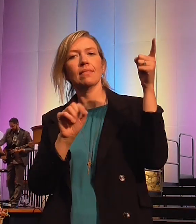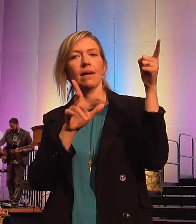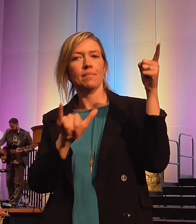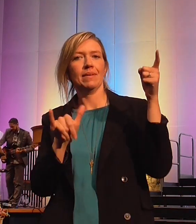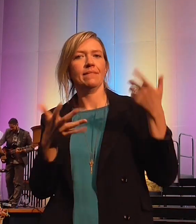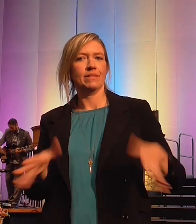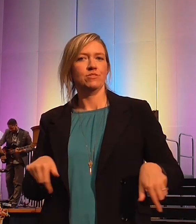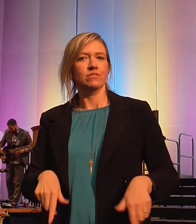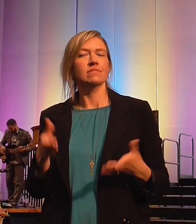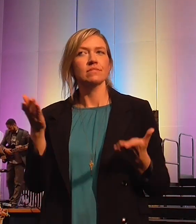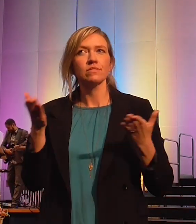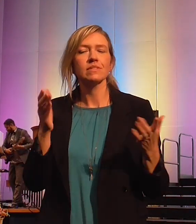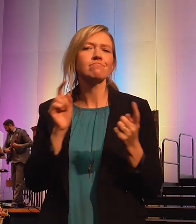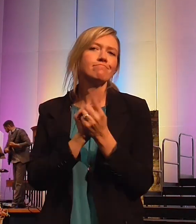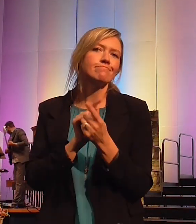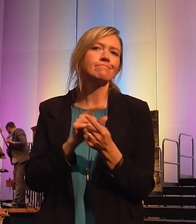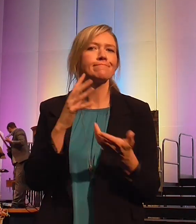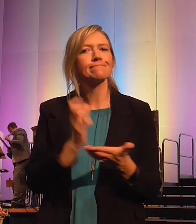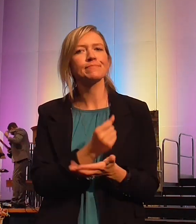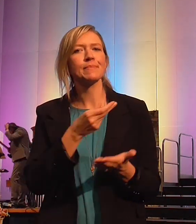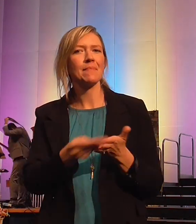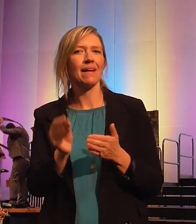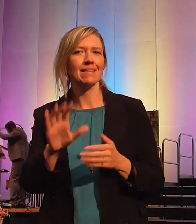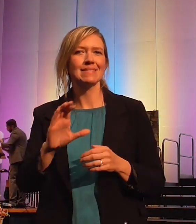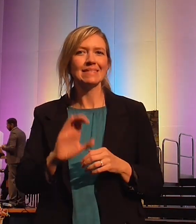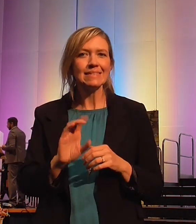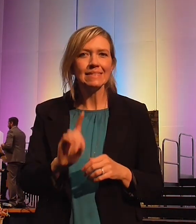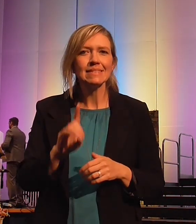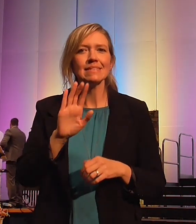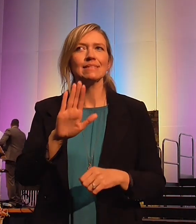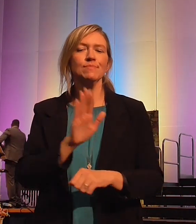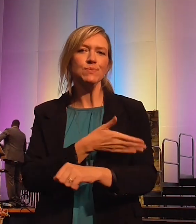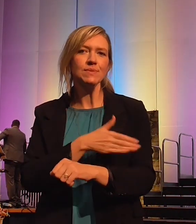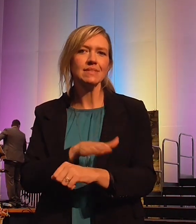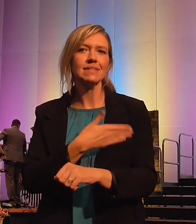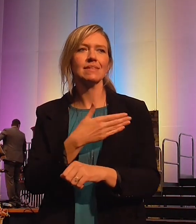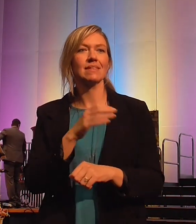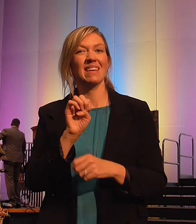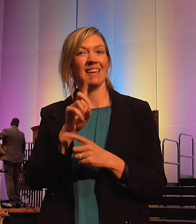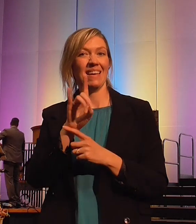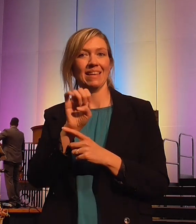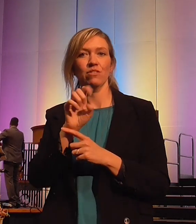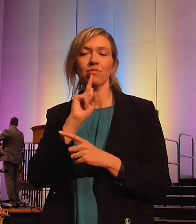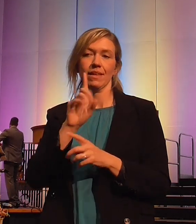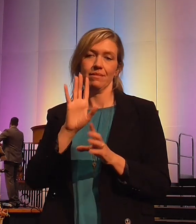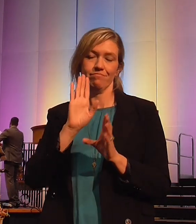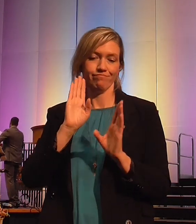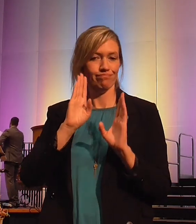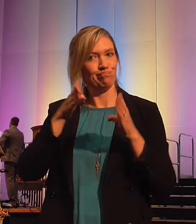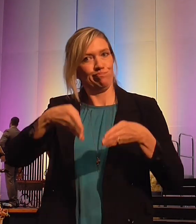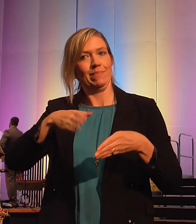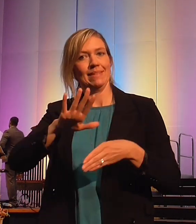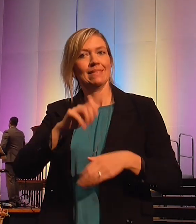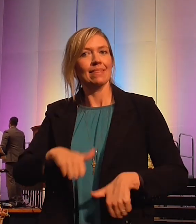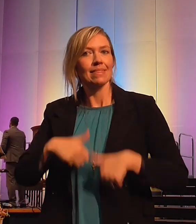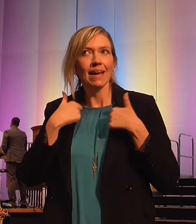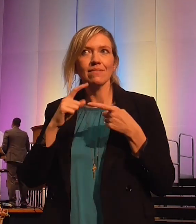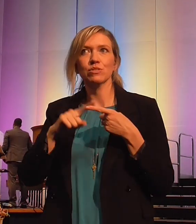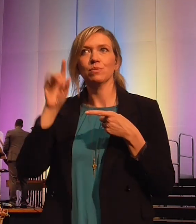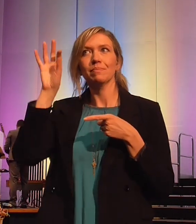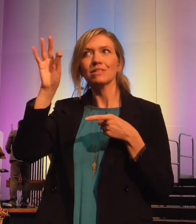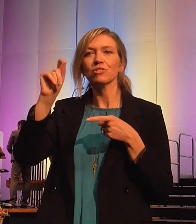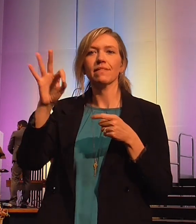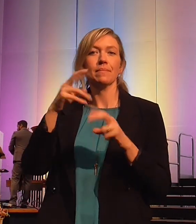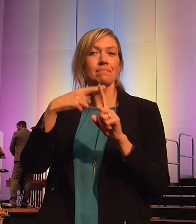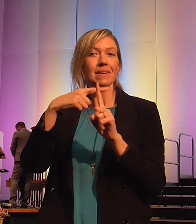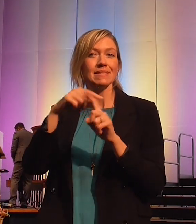lobby afterwards and buy some of his CDs, his music. Eddie's given his life to this ministry of positive music.